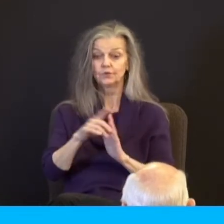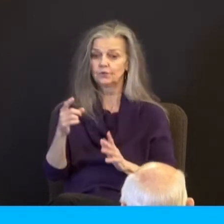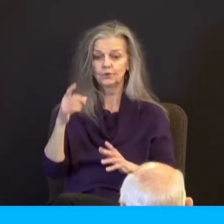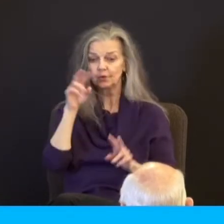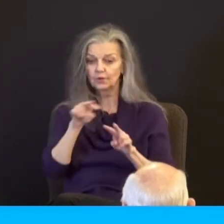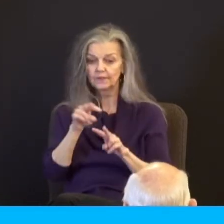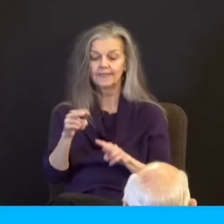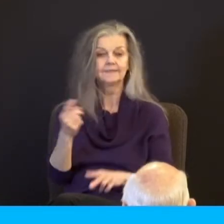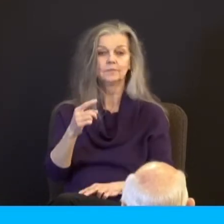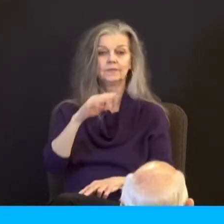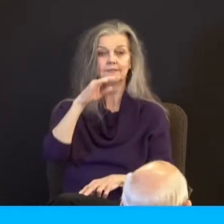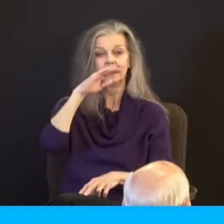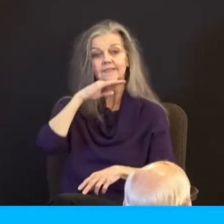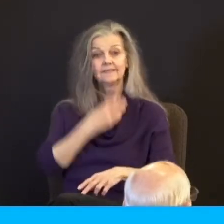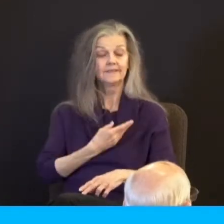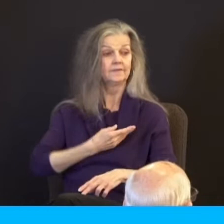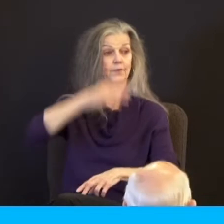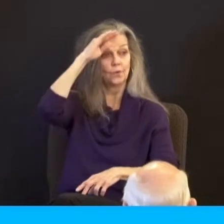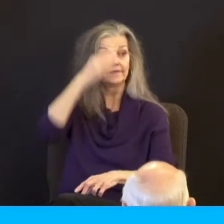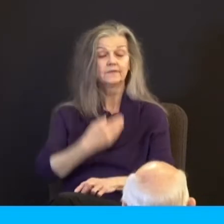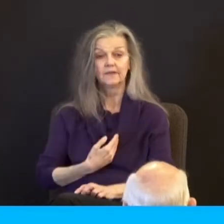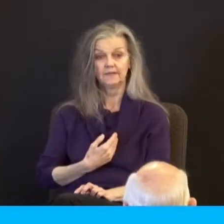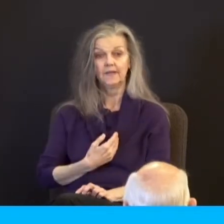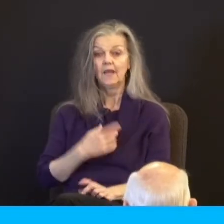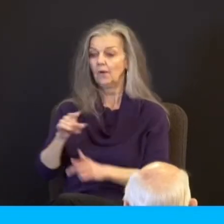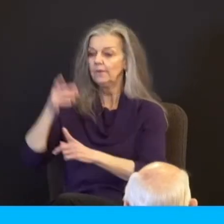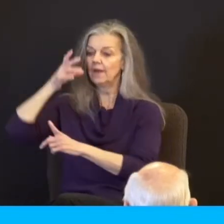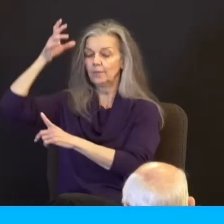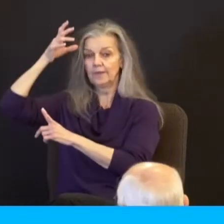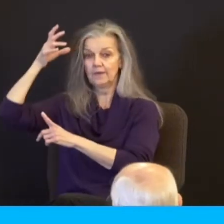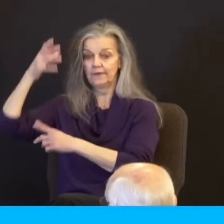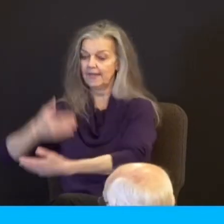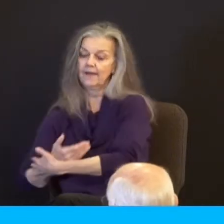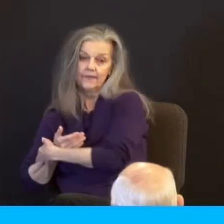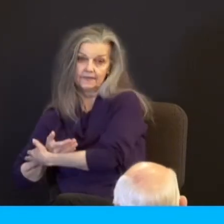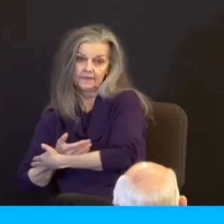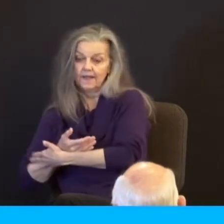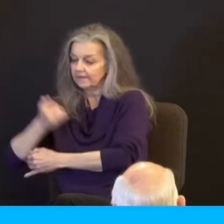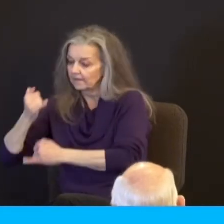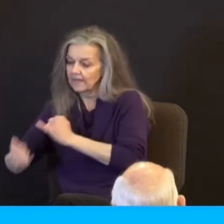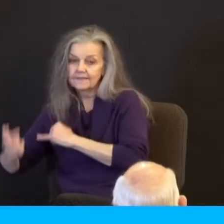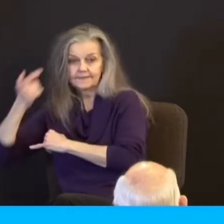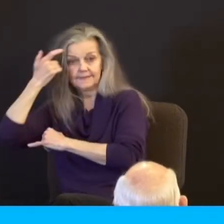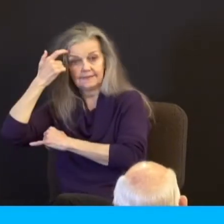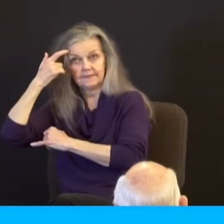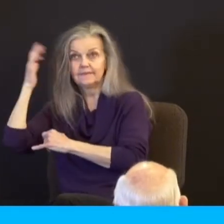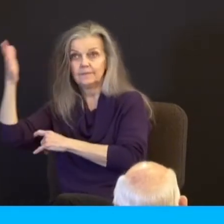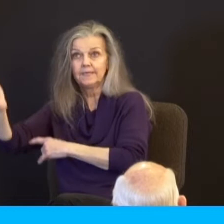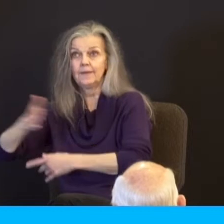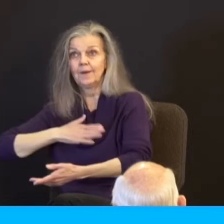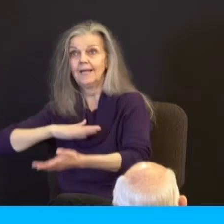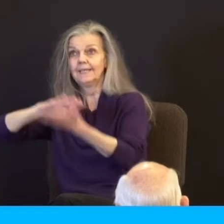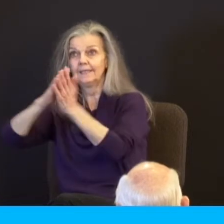or daughter. And I can tell you that when that parent held that little child in their arms, the last thing on their mind is someday my kid will be involved